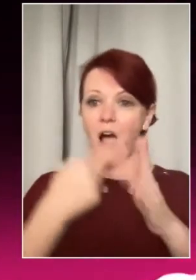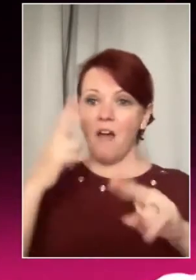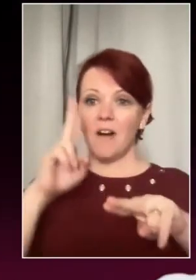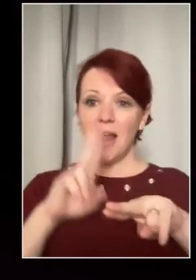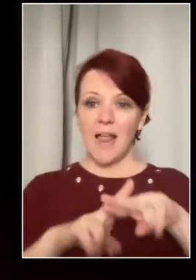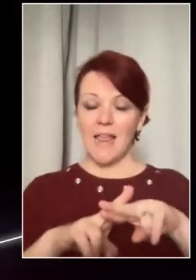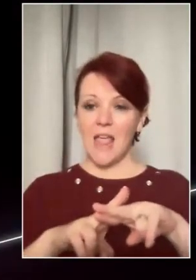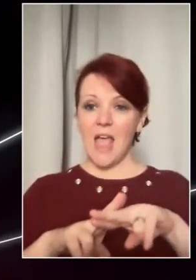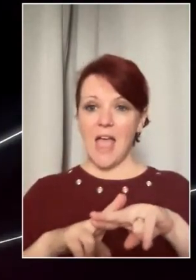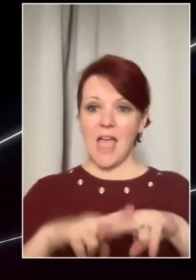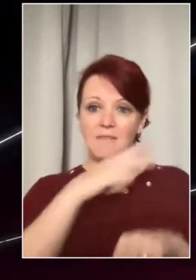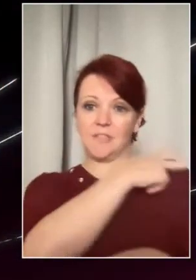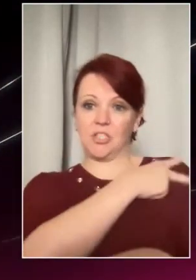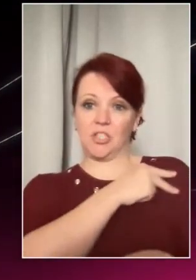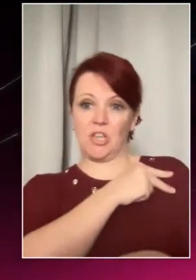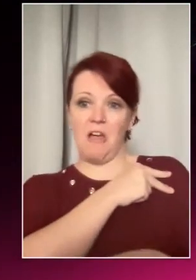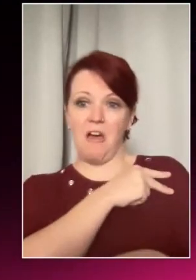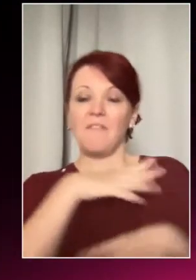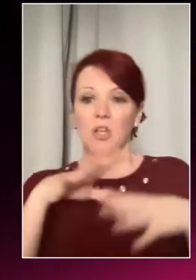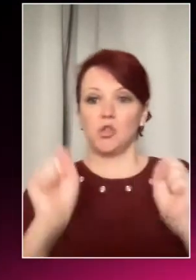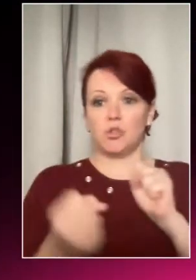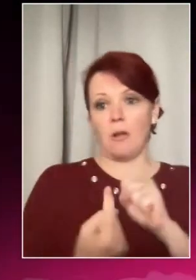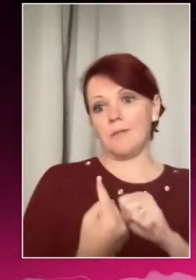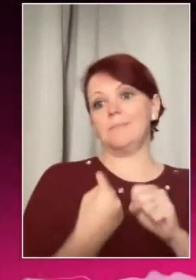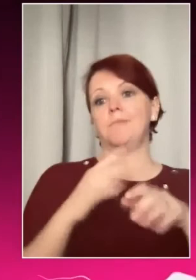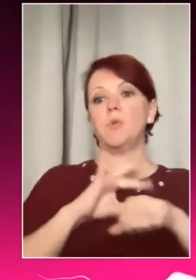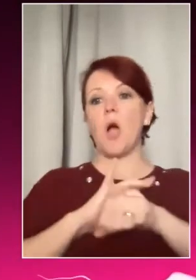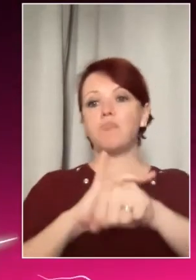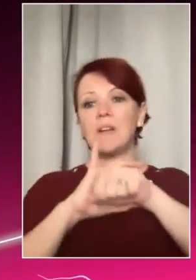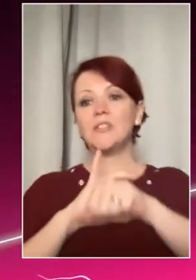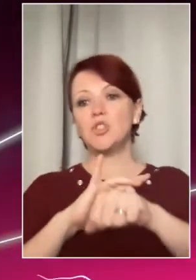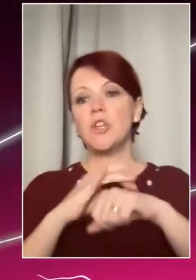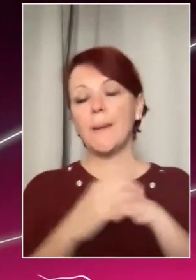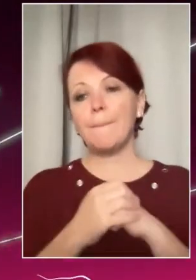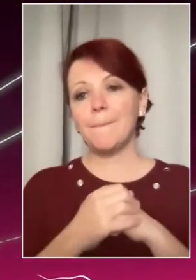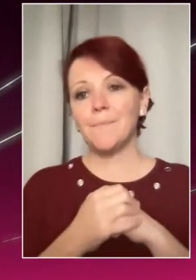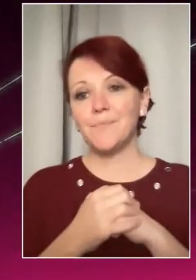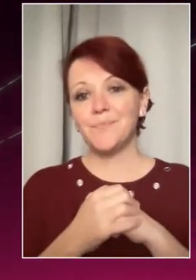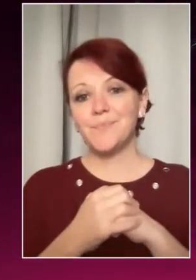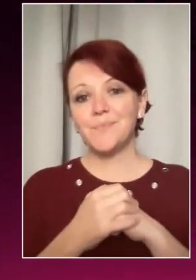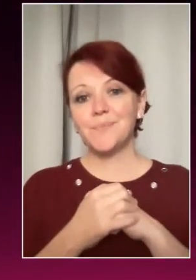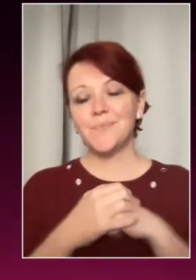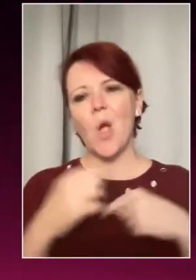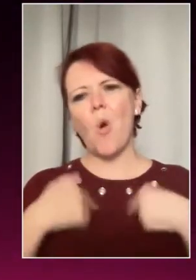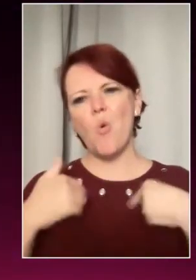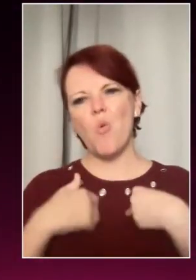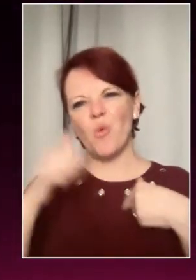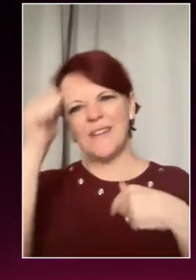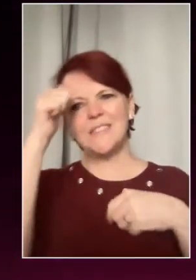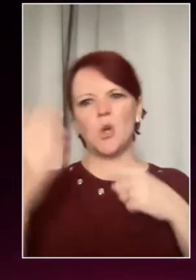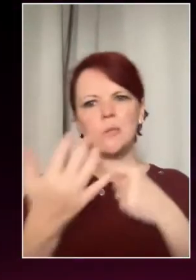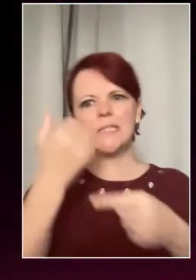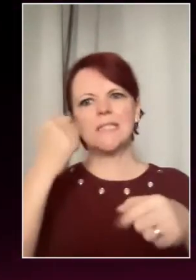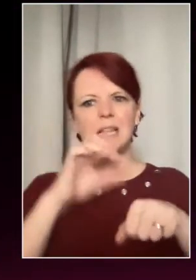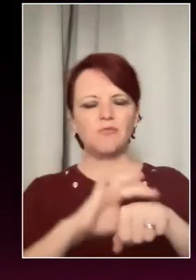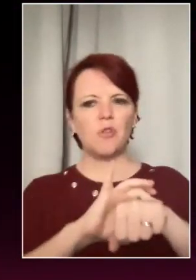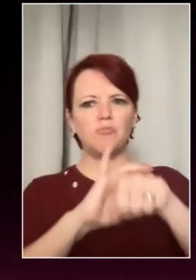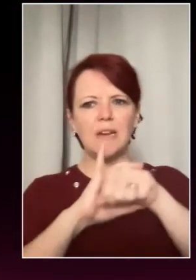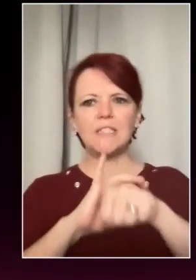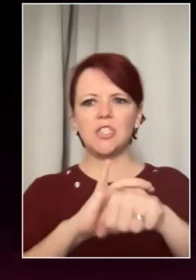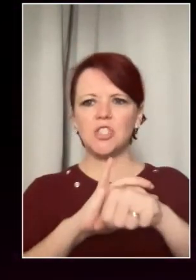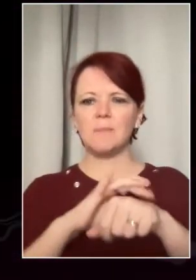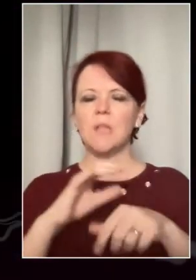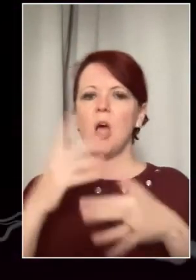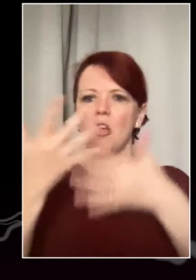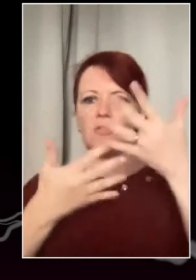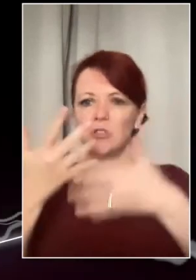are truly embedded within our culture. All of us here today know that successful apprenticeships are the result of the